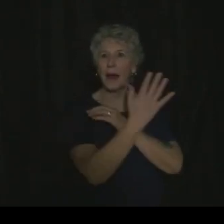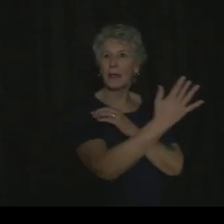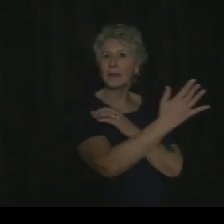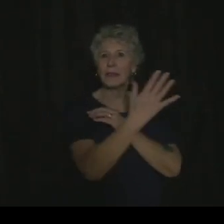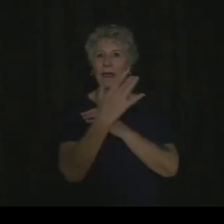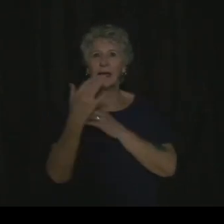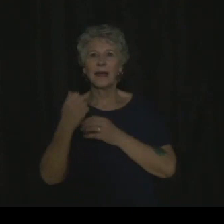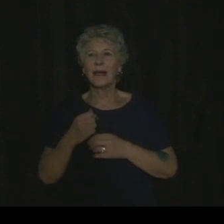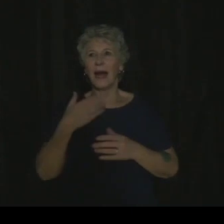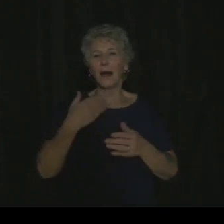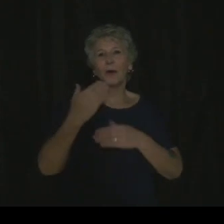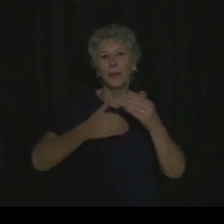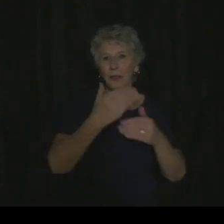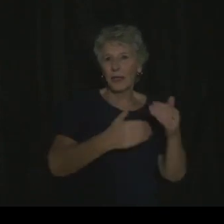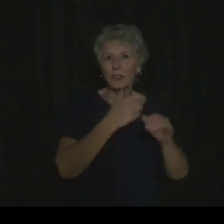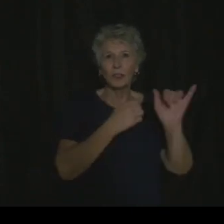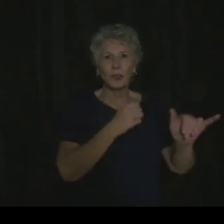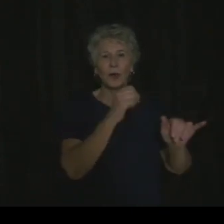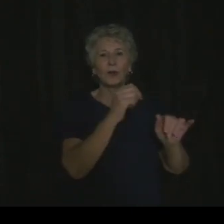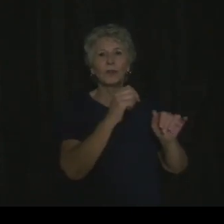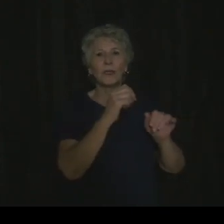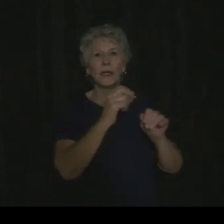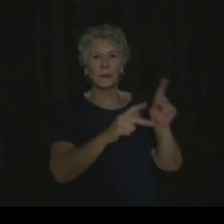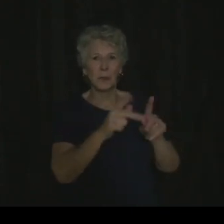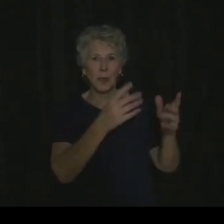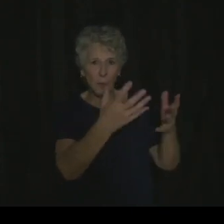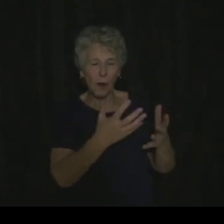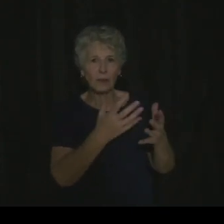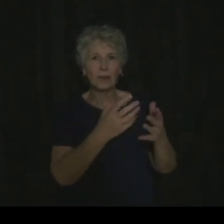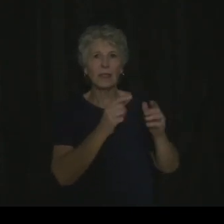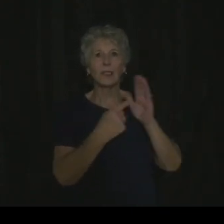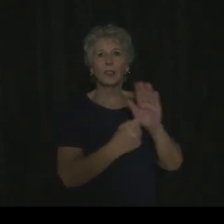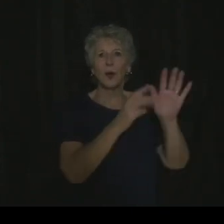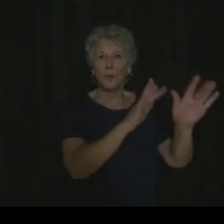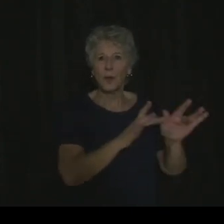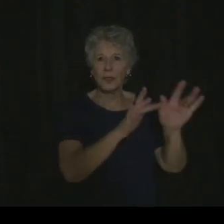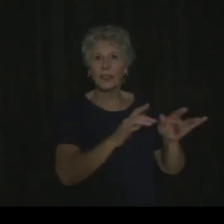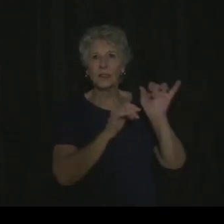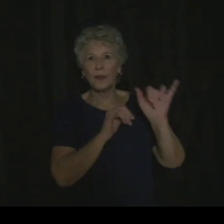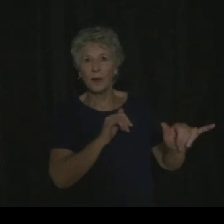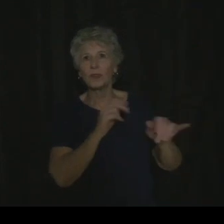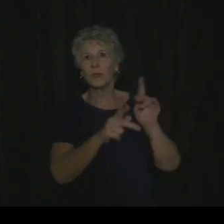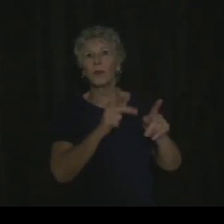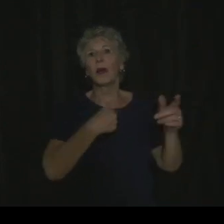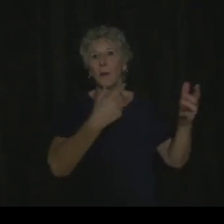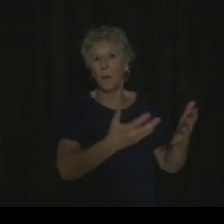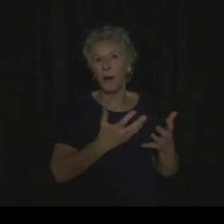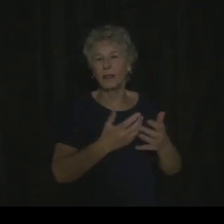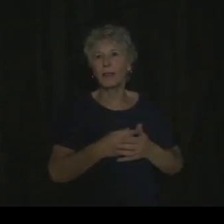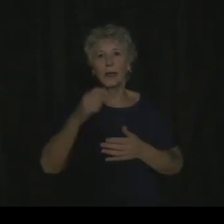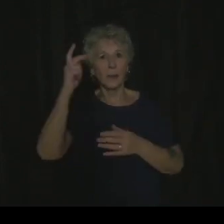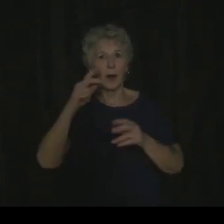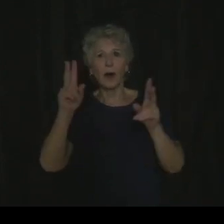Lord, and I will be gracious to whom I'll be gracious and show mercy on whom I will show mercy. Now, Paul only quotes the last